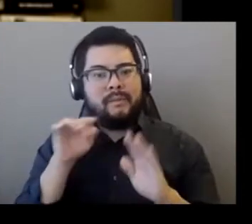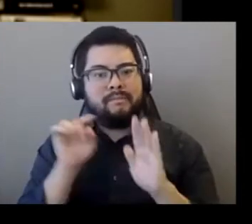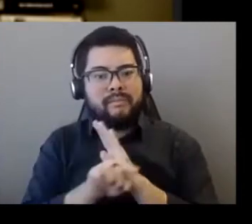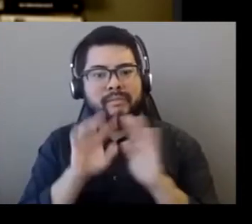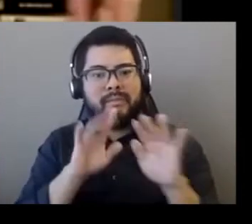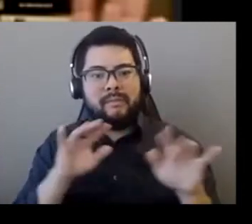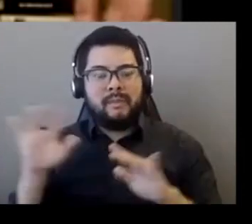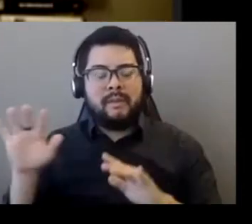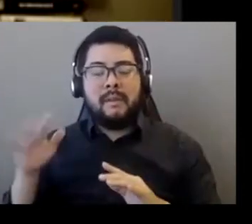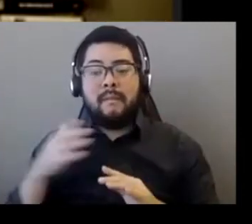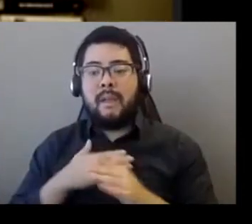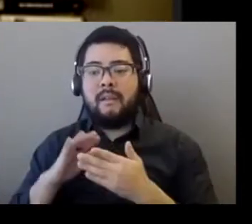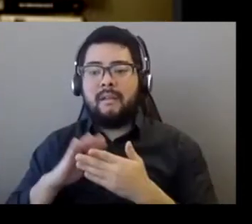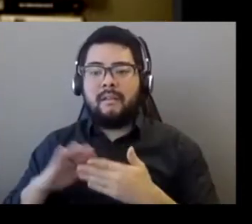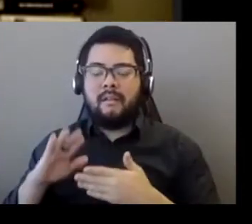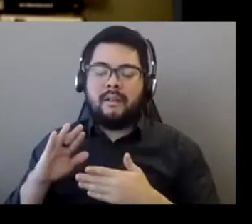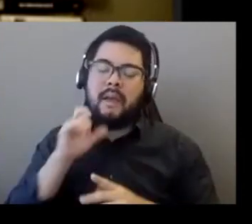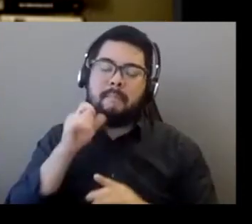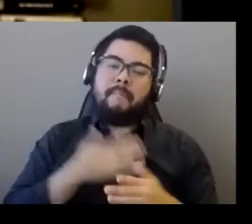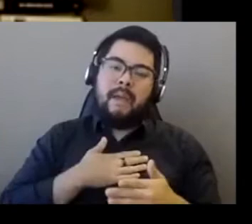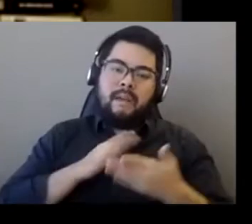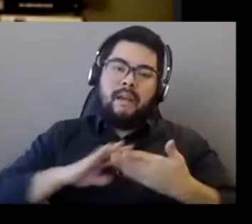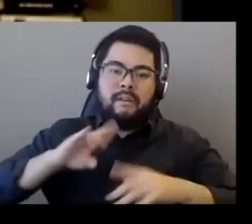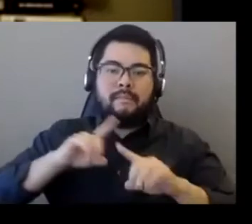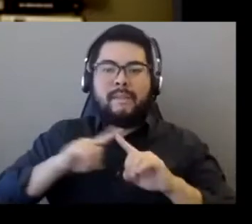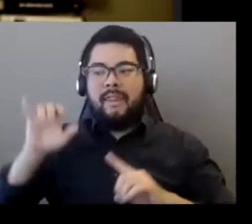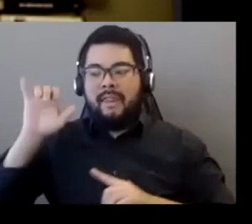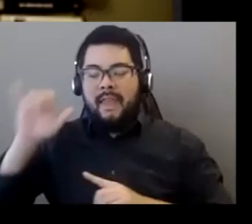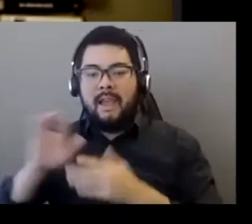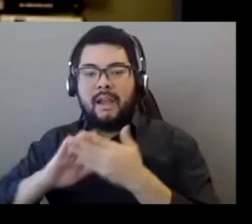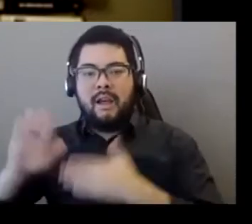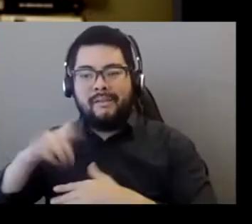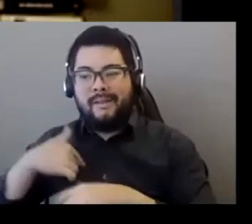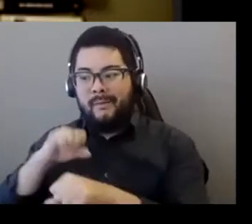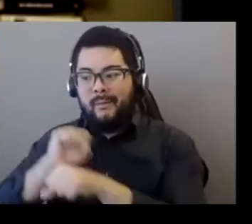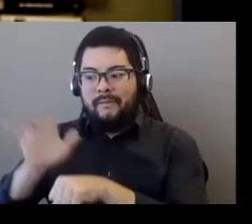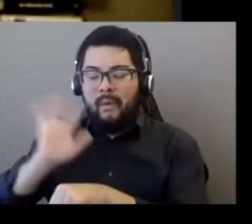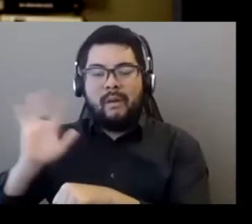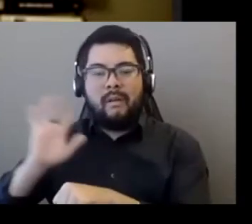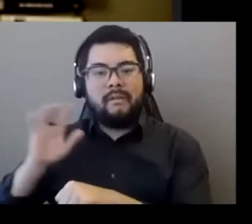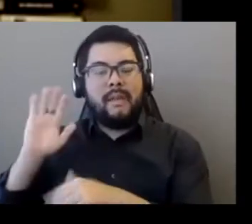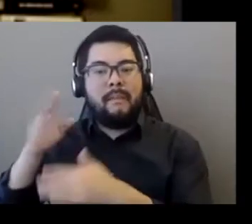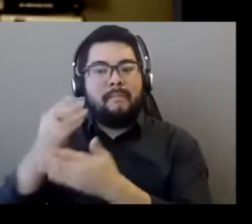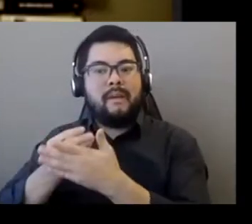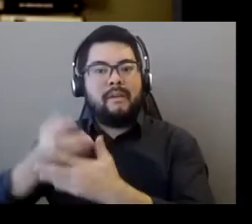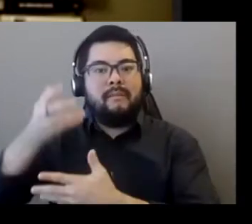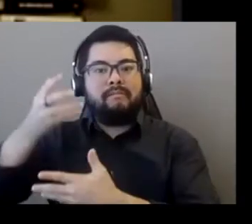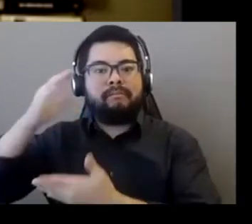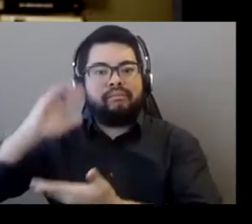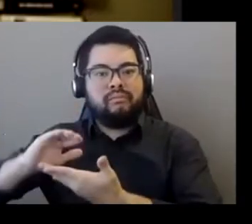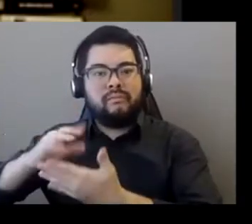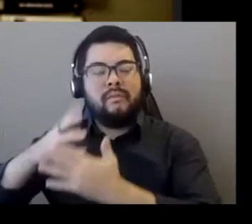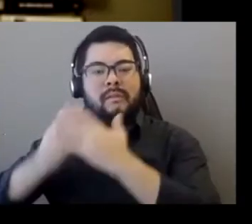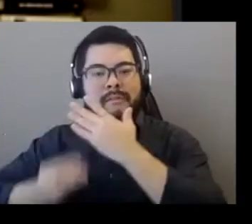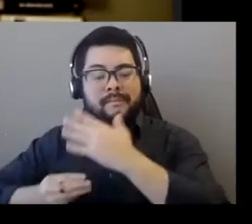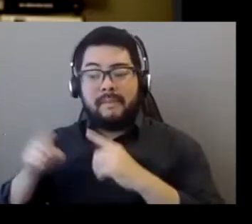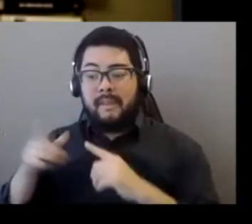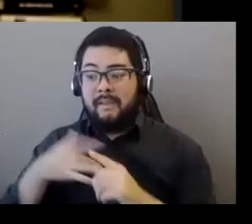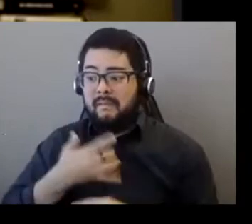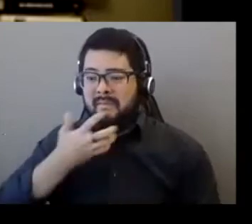lot of, the college that I no longer work for, lost a lot of money, and they were furious with me. And, you